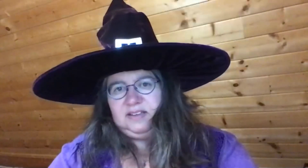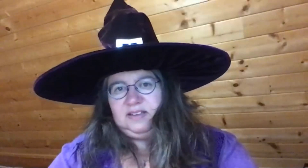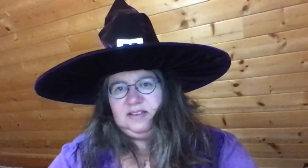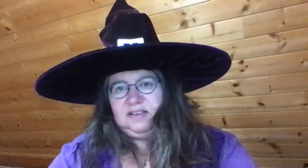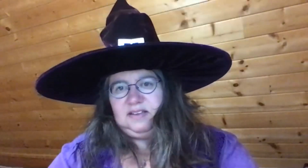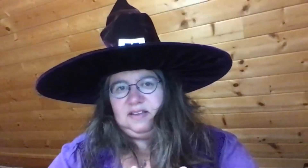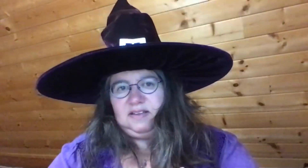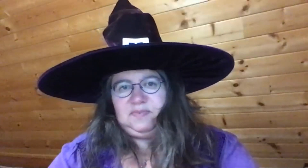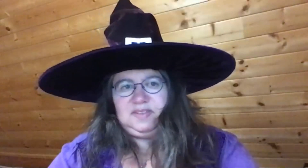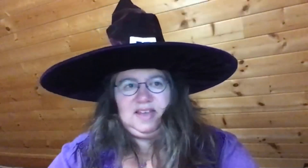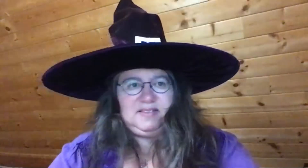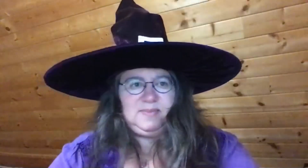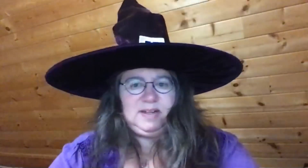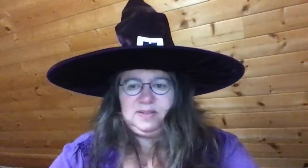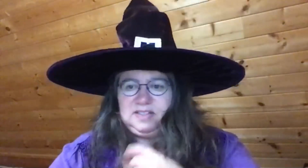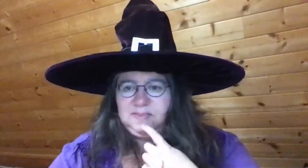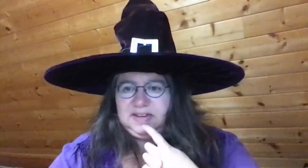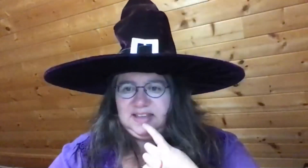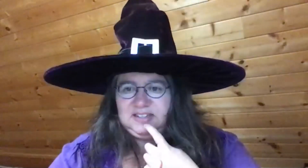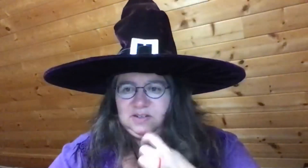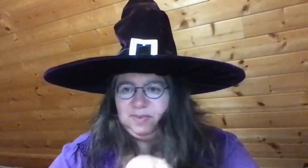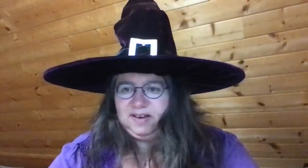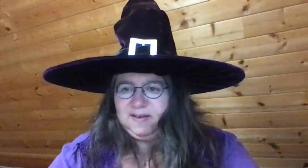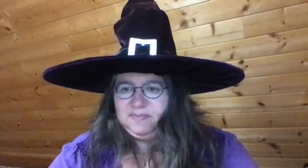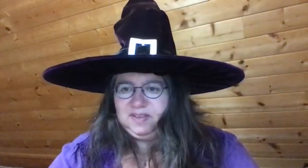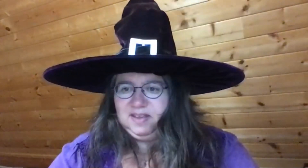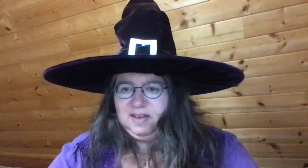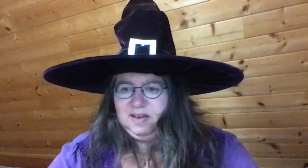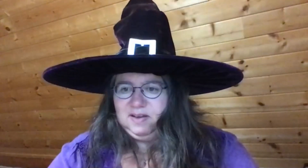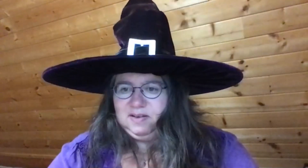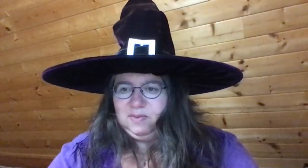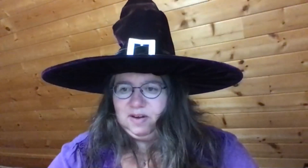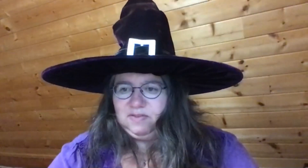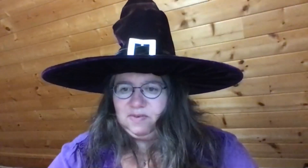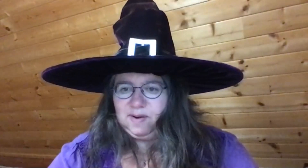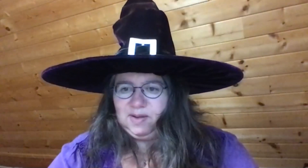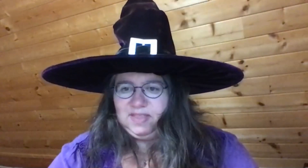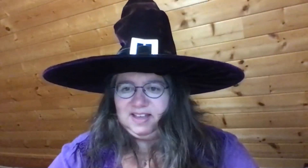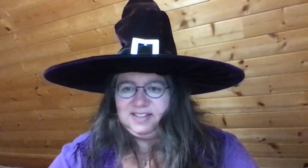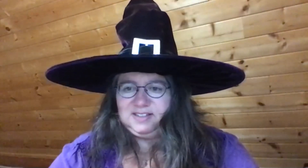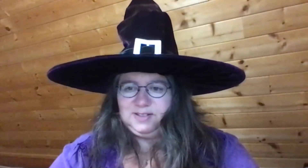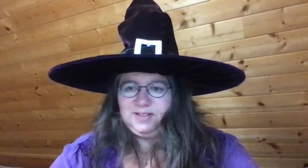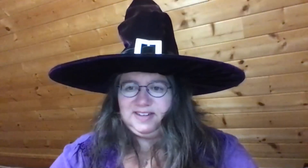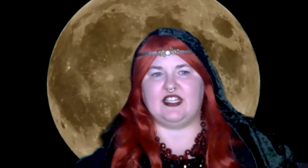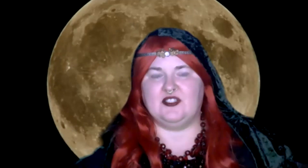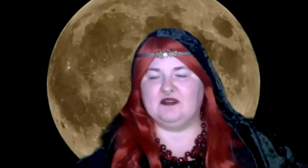Hecate? Yeah, someone else wants to speak to that too, but wonderful for working with the